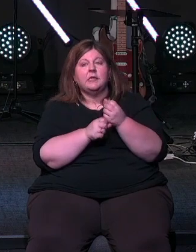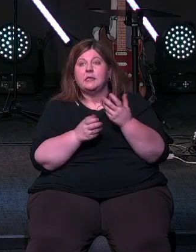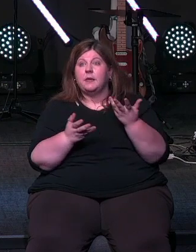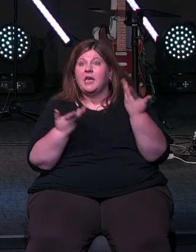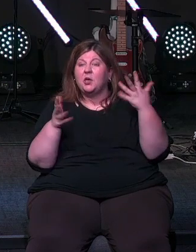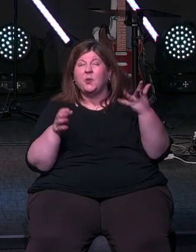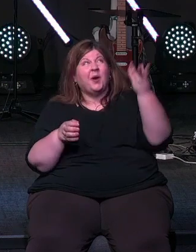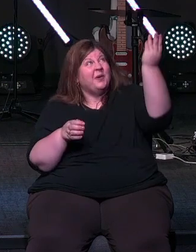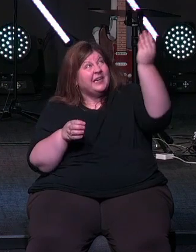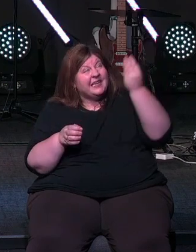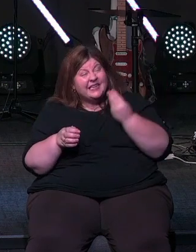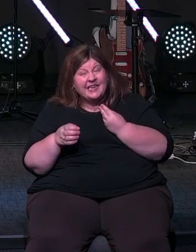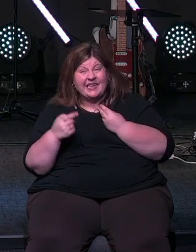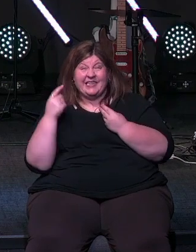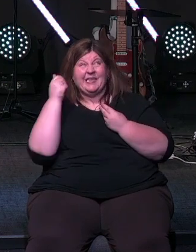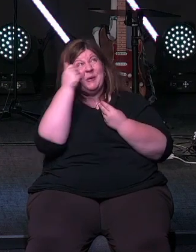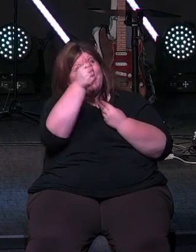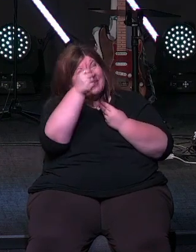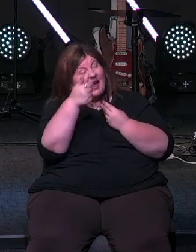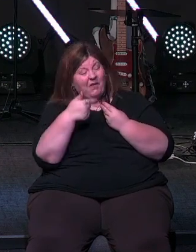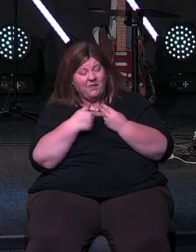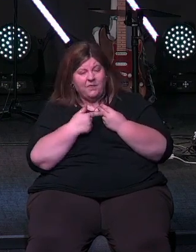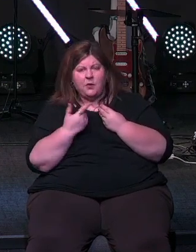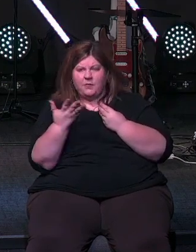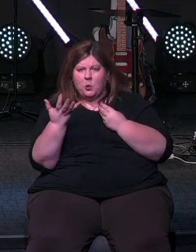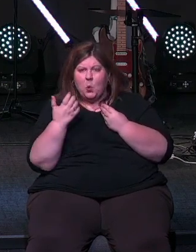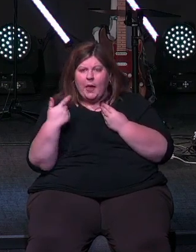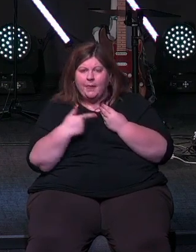get from God, which is himself.